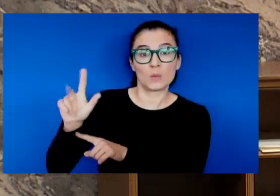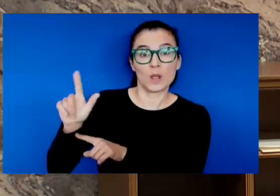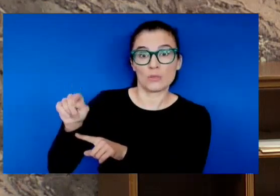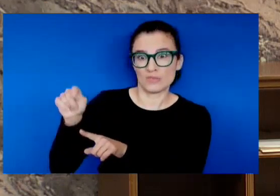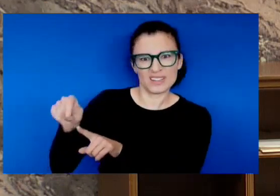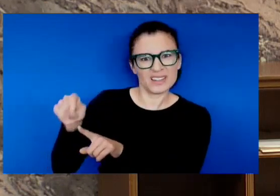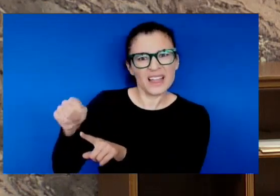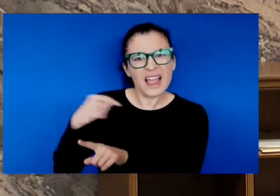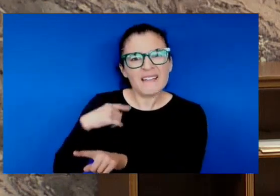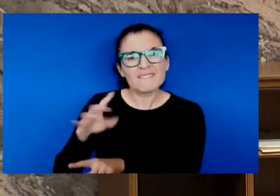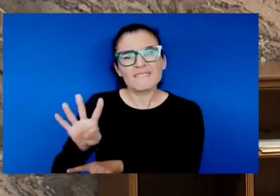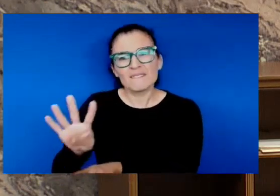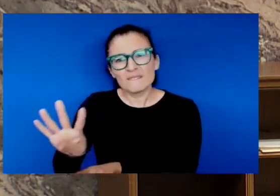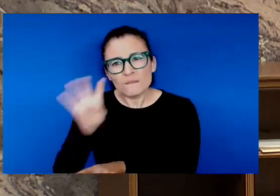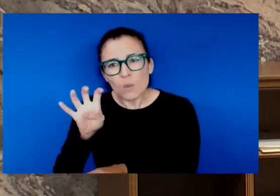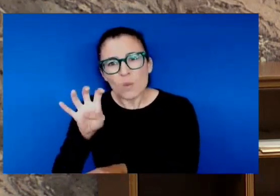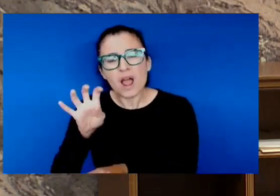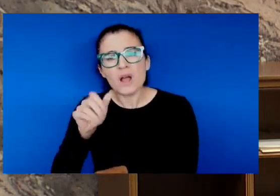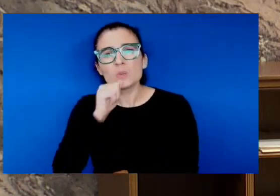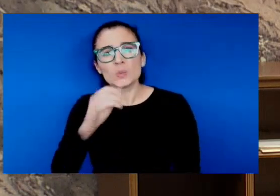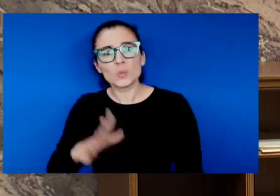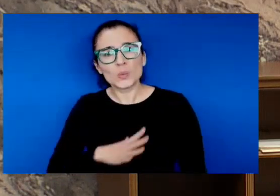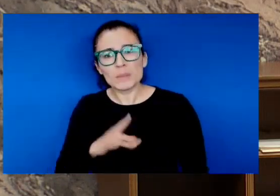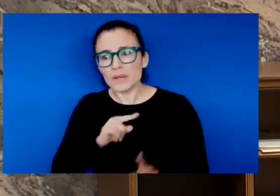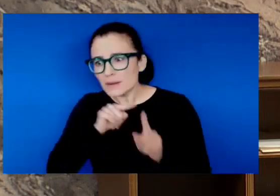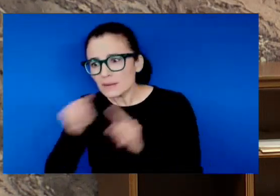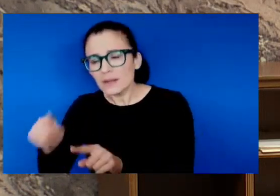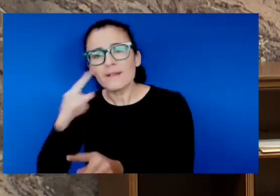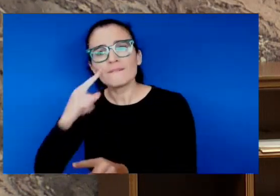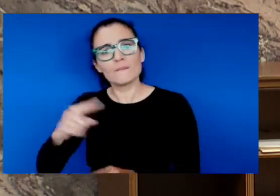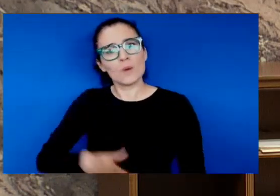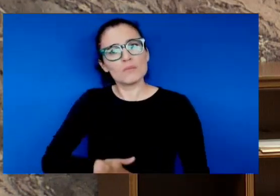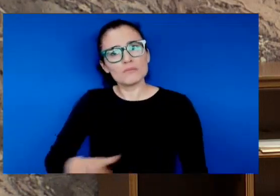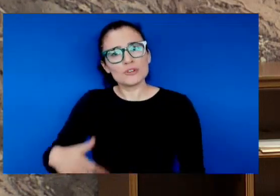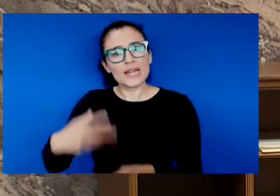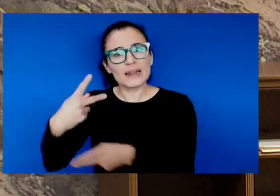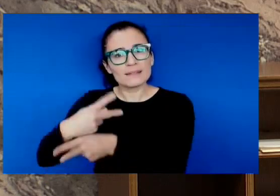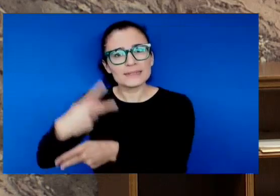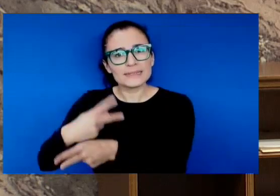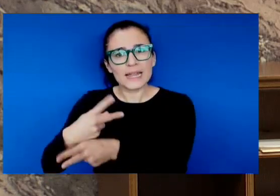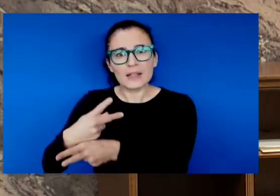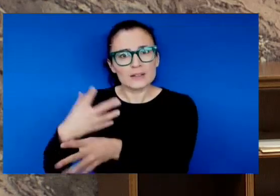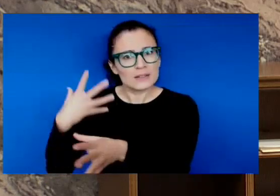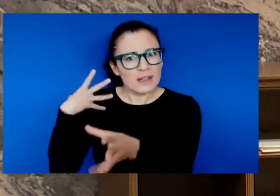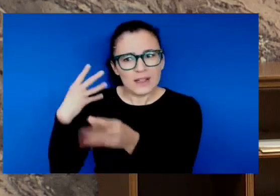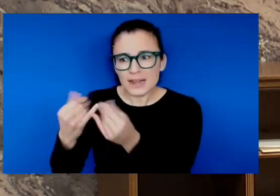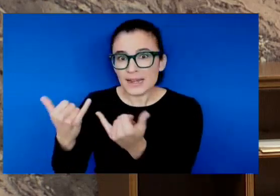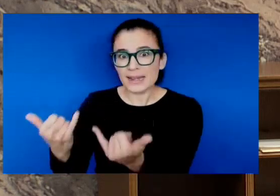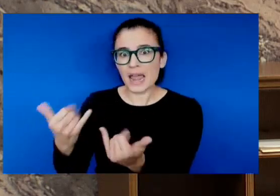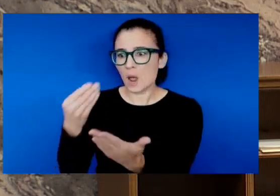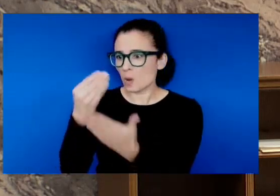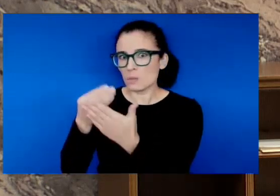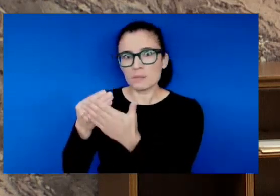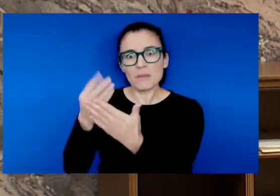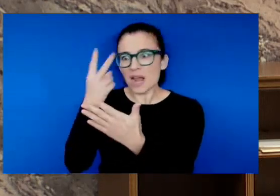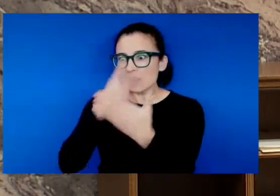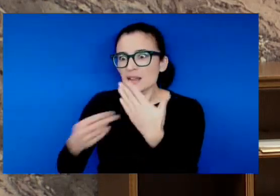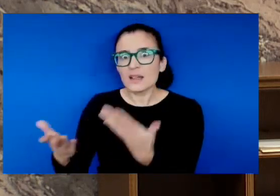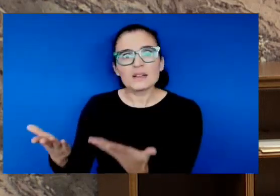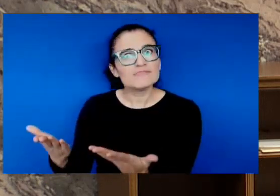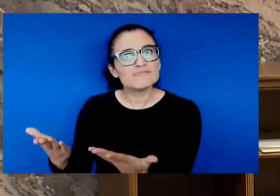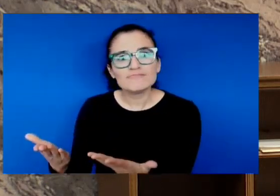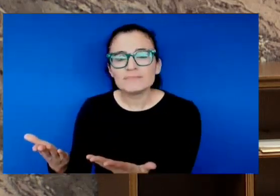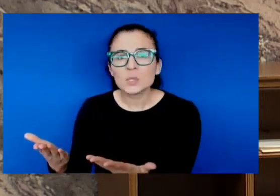care that they need. This is all at risk for hundreds of expectant moms moving forward, because the NDP government will